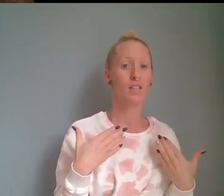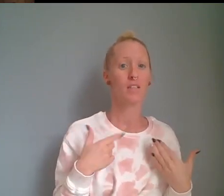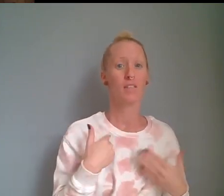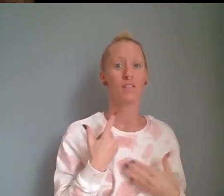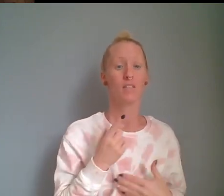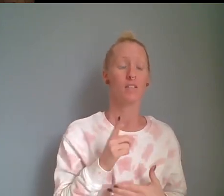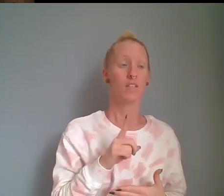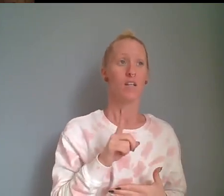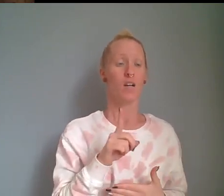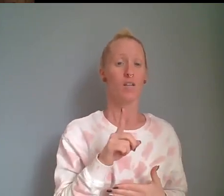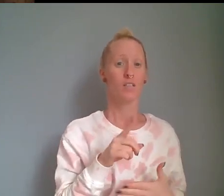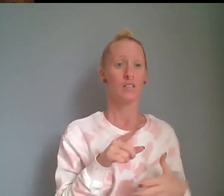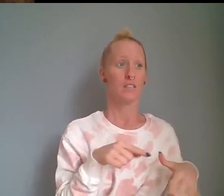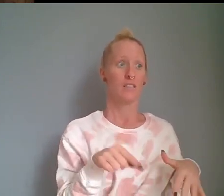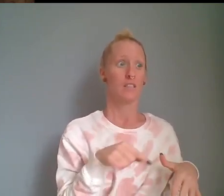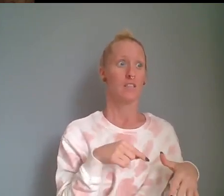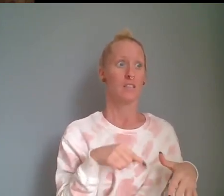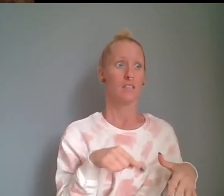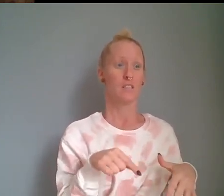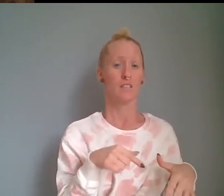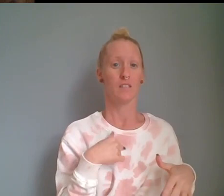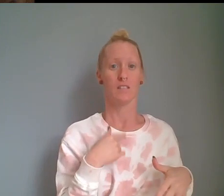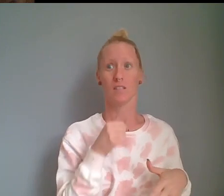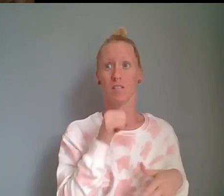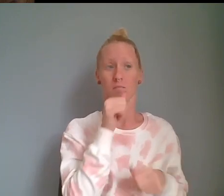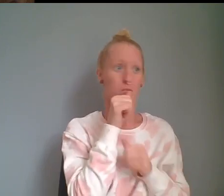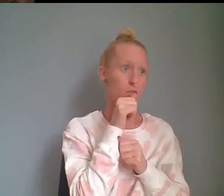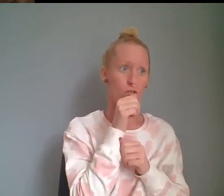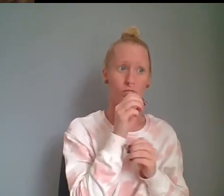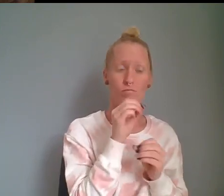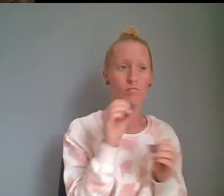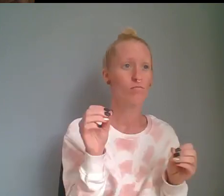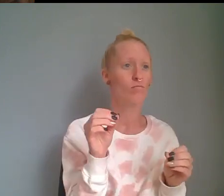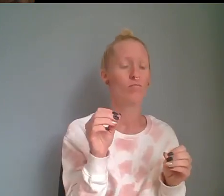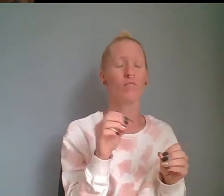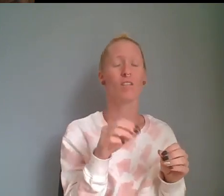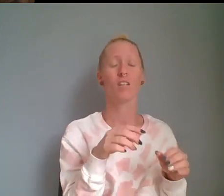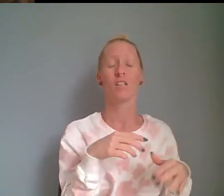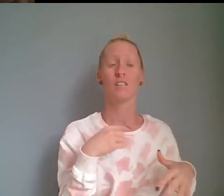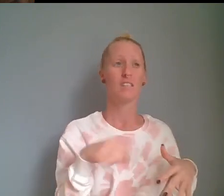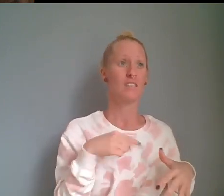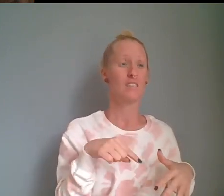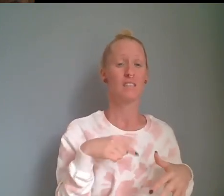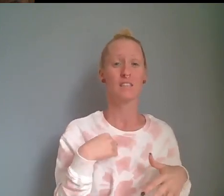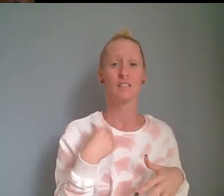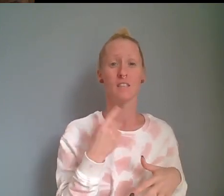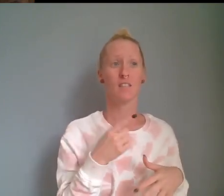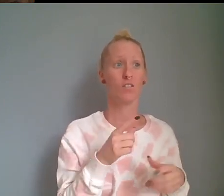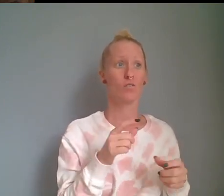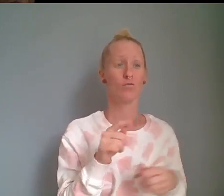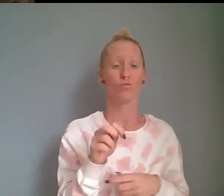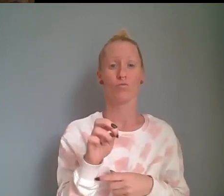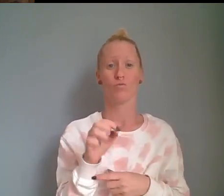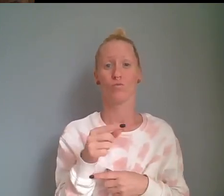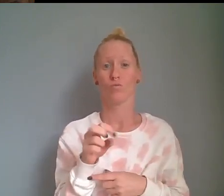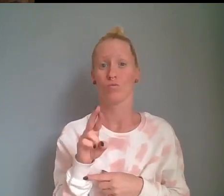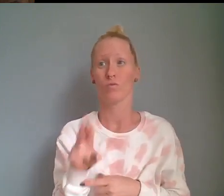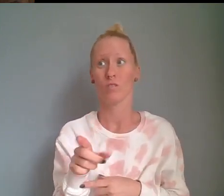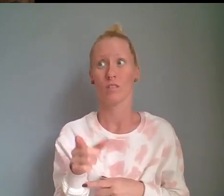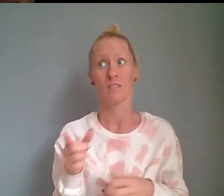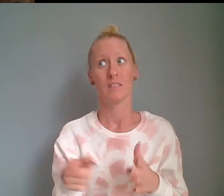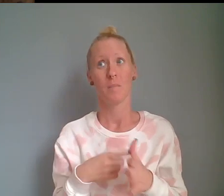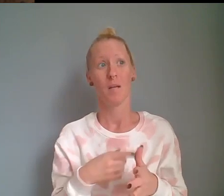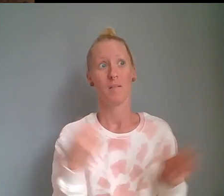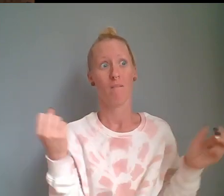sort of upbeat. It's just that they're just impatient and irritable and trigger fire, and sometimes they can become